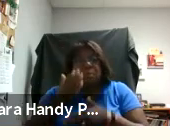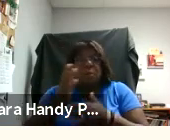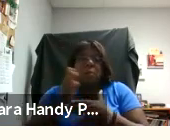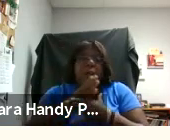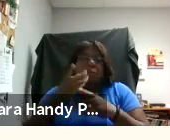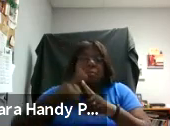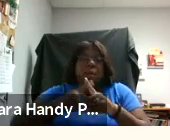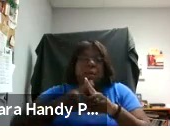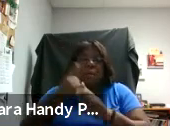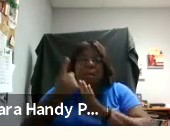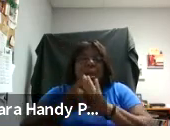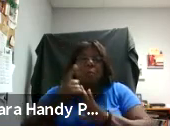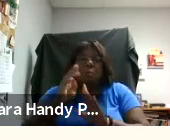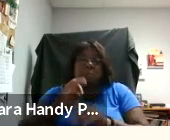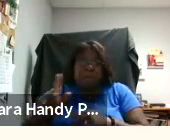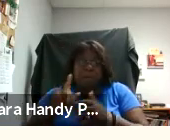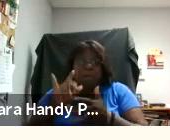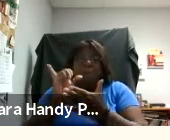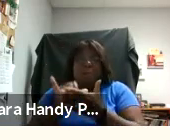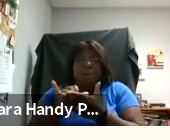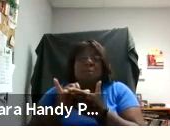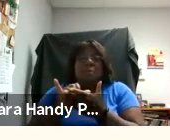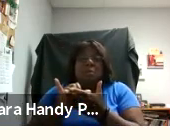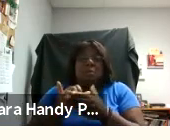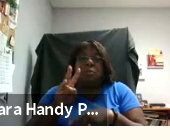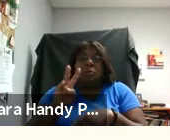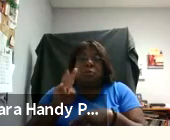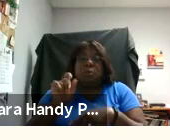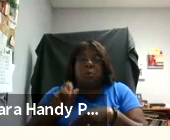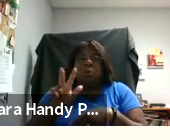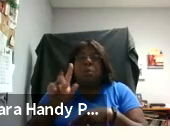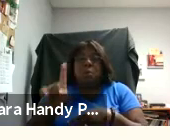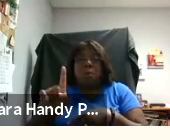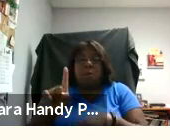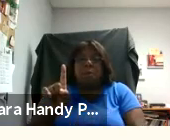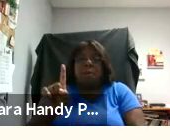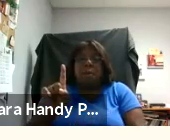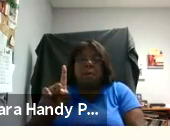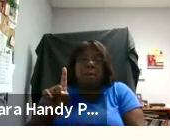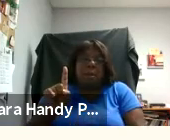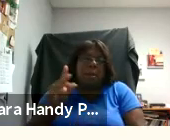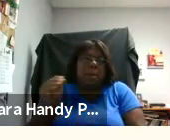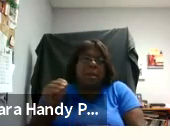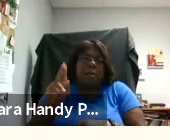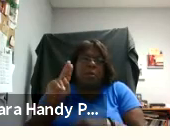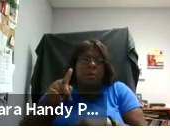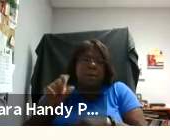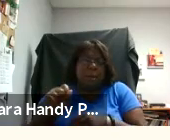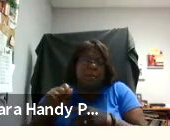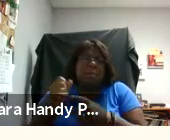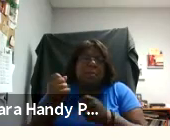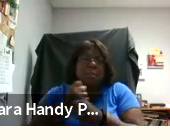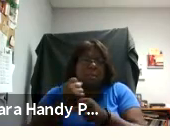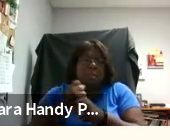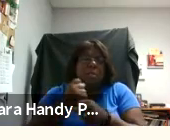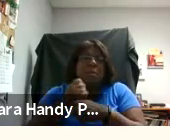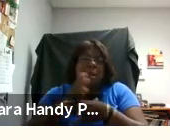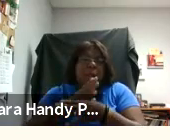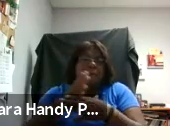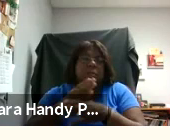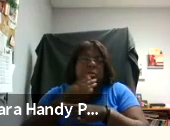hours billed, and that is 2.31. And then on the EES statistics, the average